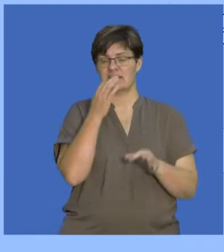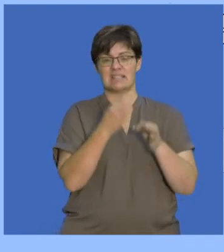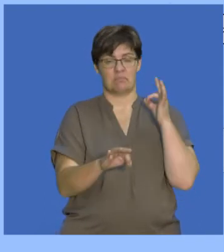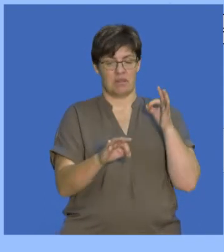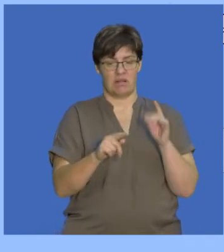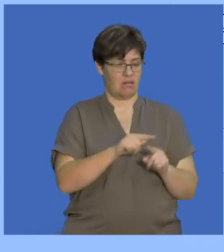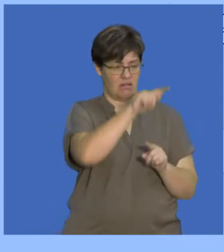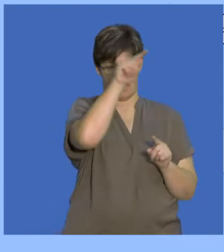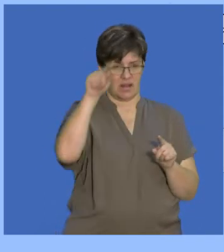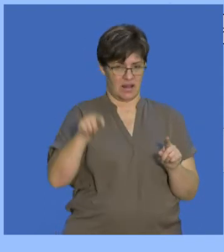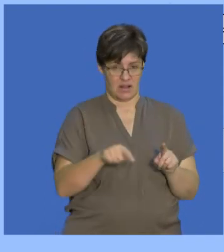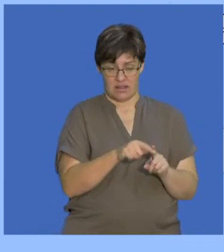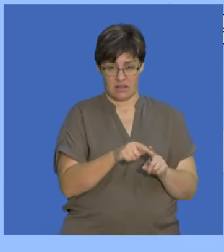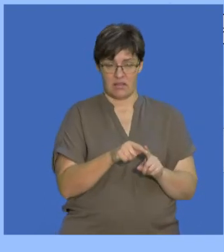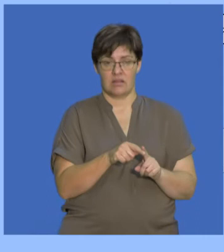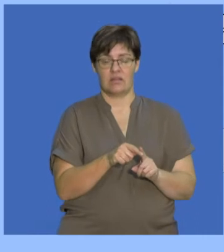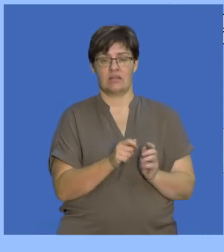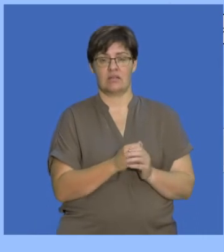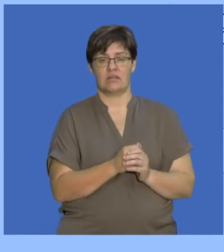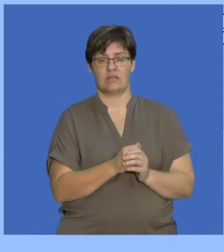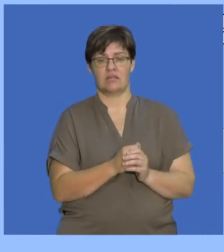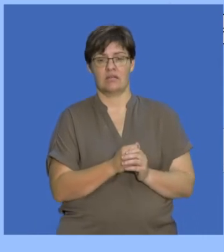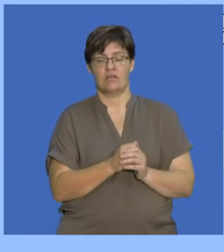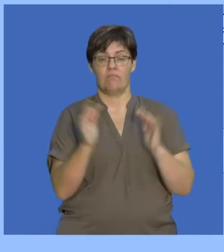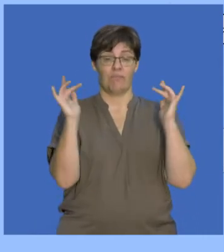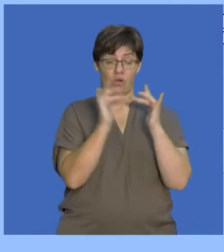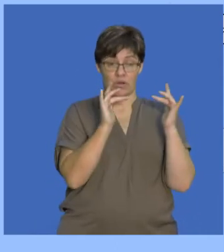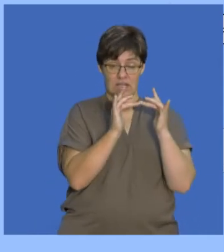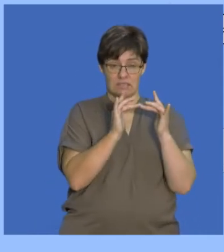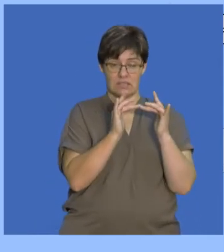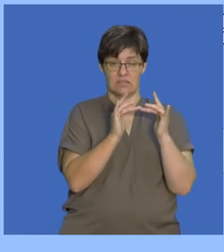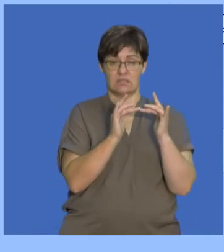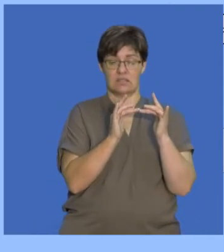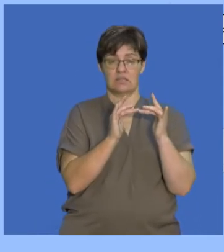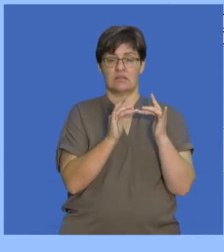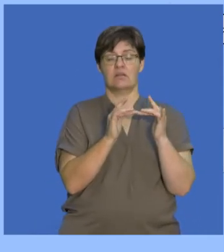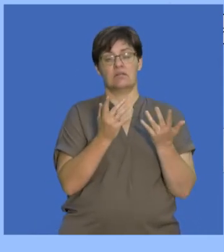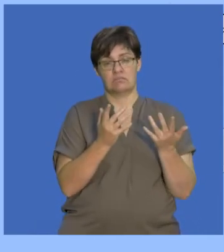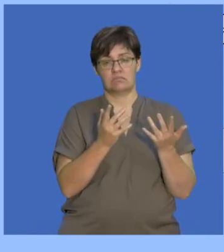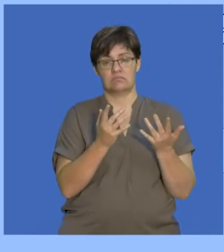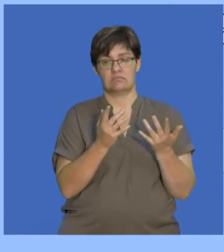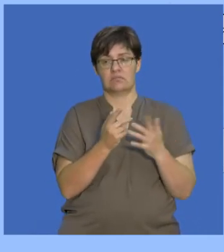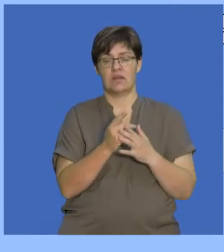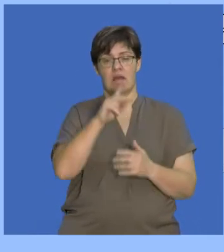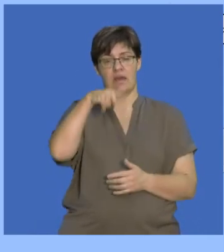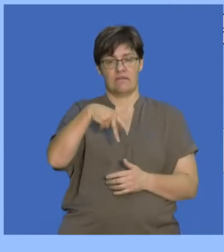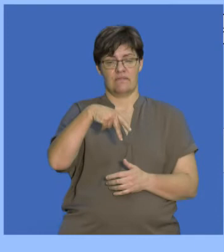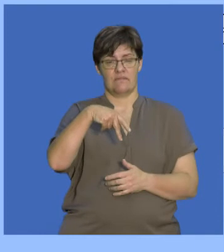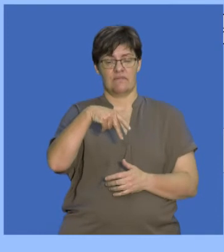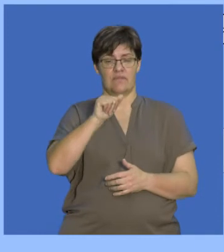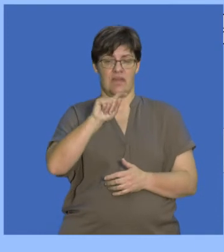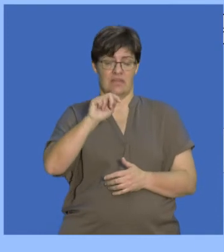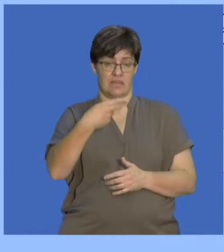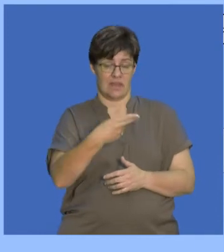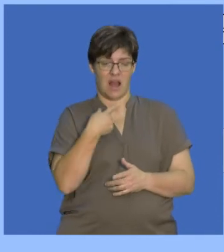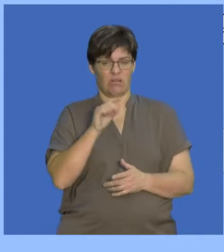that has been actually connected on a FET simulation. So this is the actual one, okay?